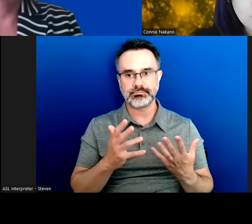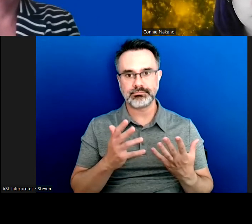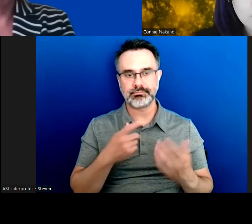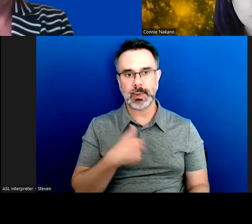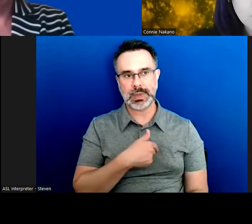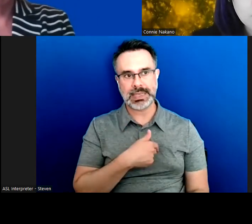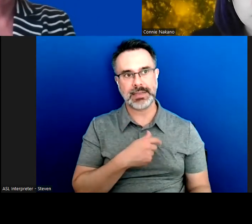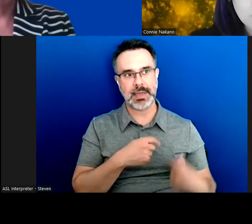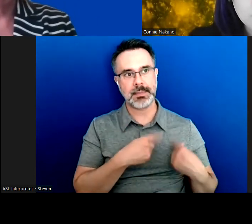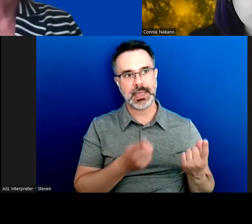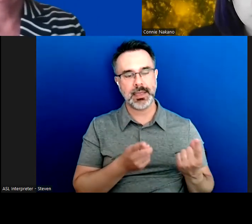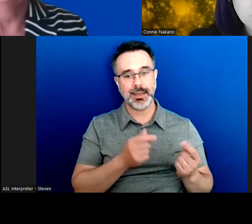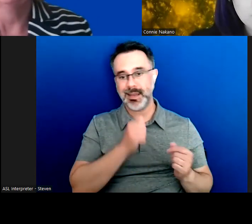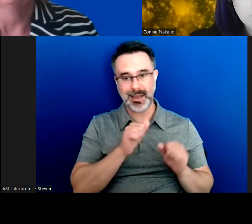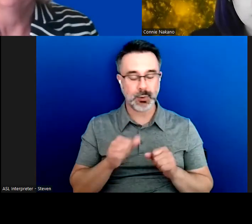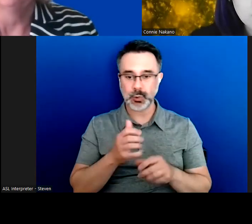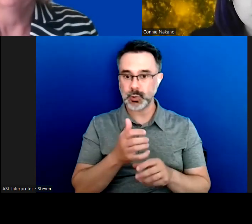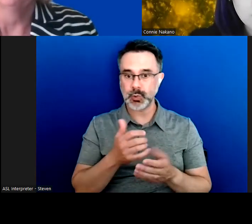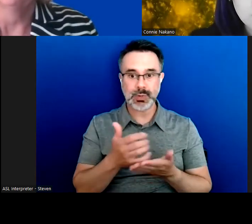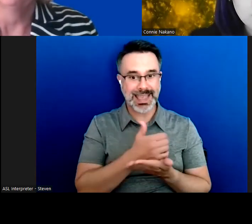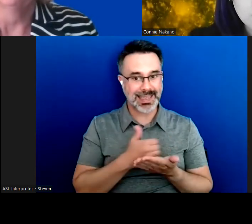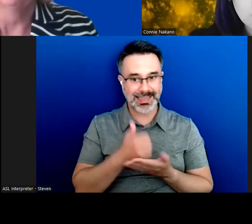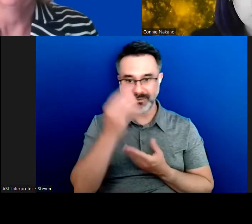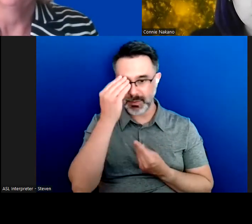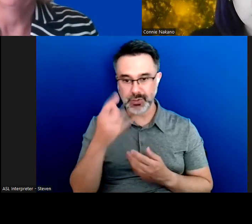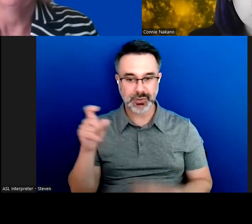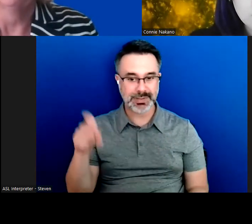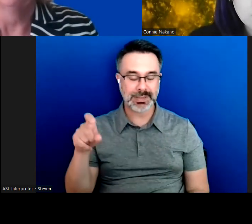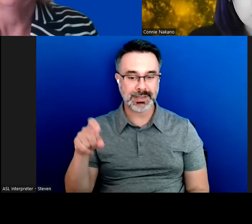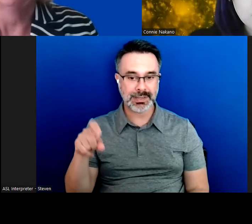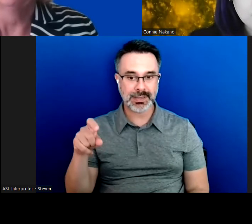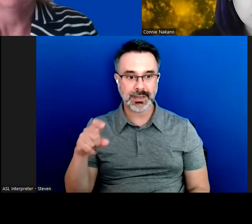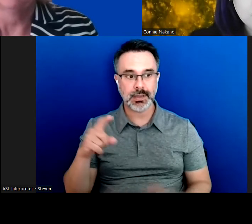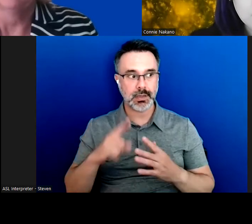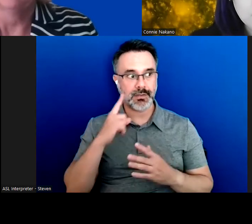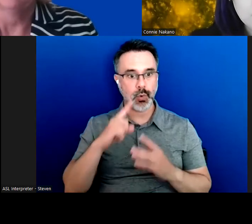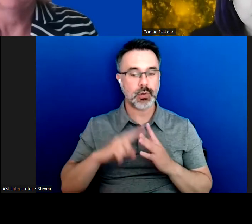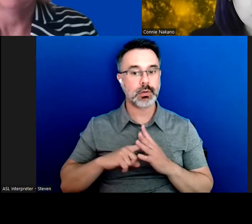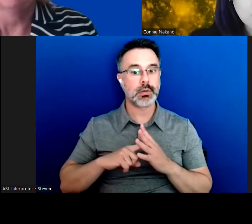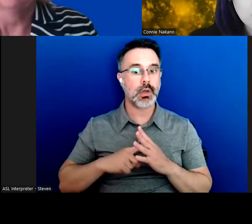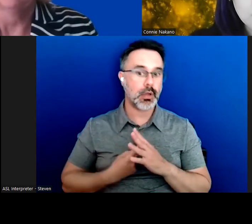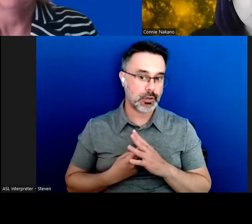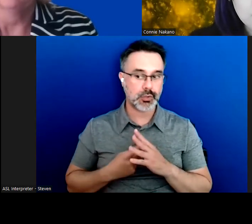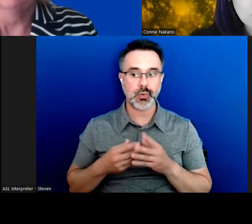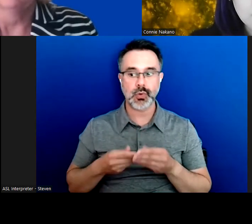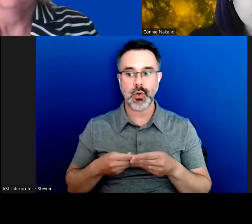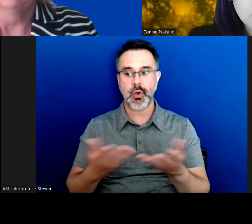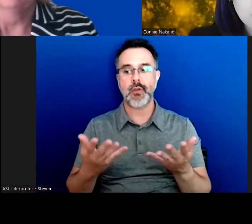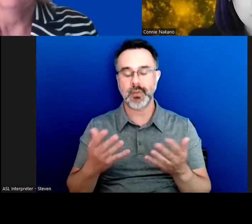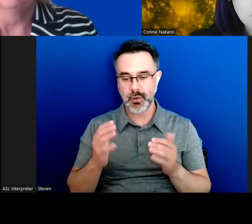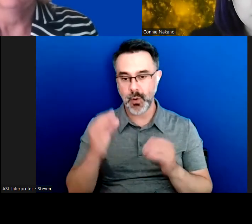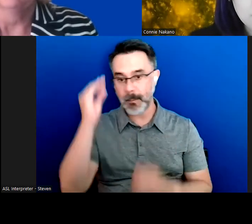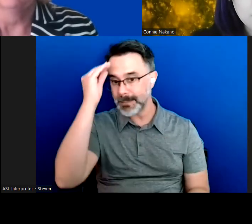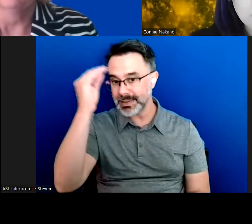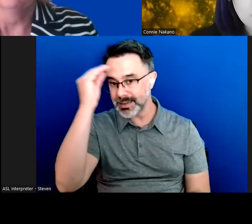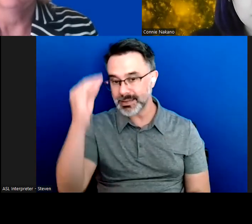we've been unable to get the information that we need to even begin to offer opinions. And I'm